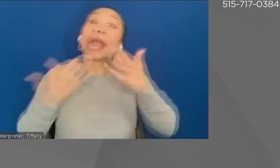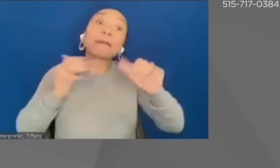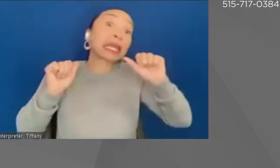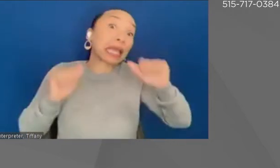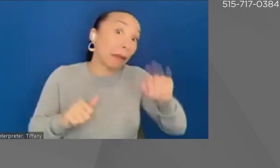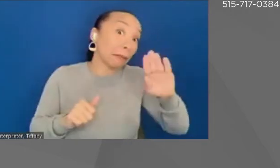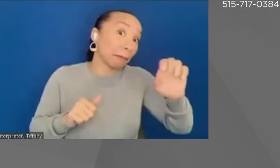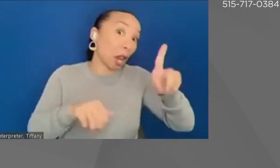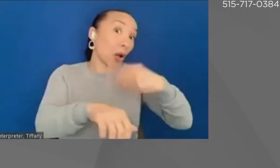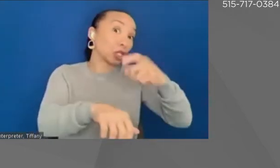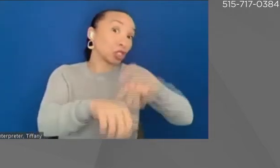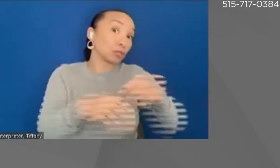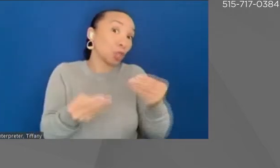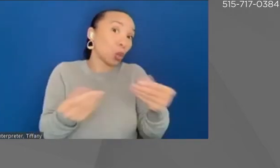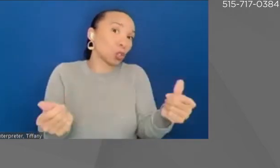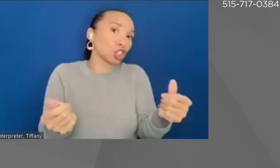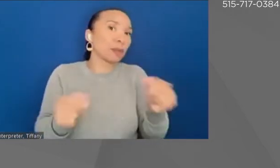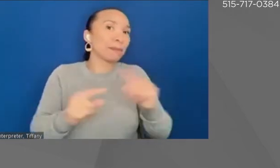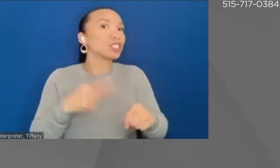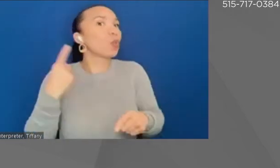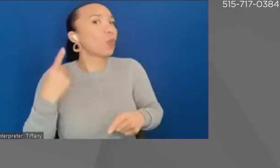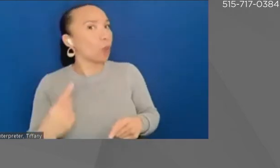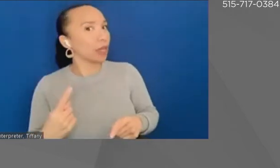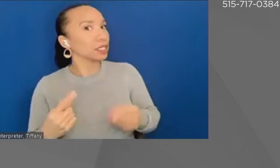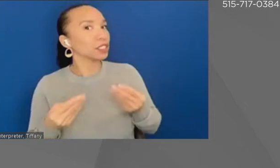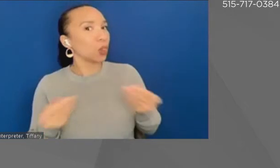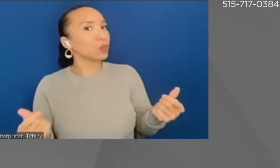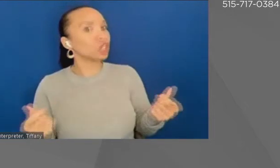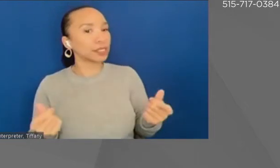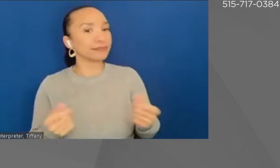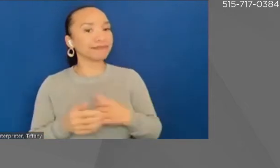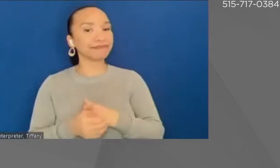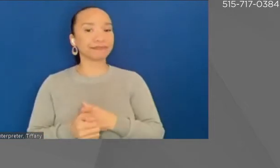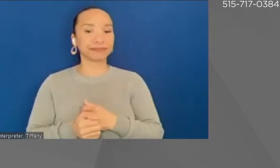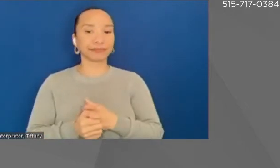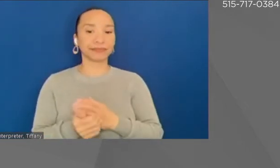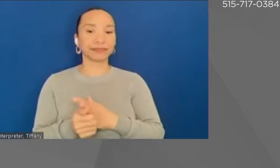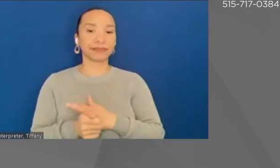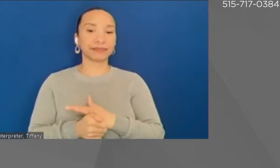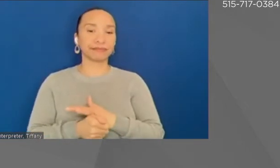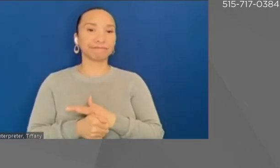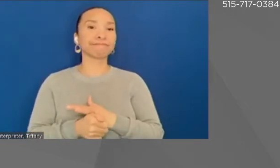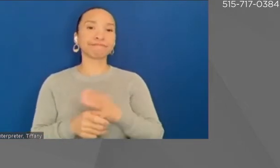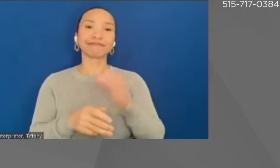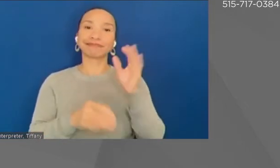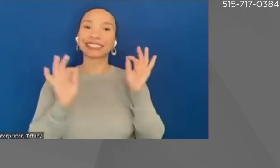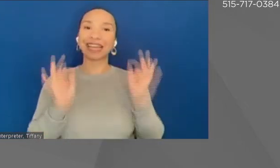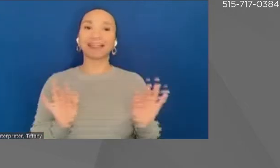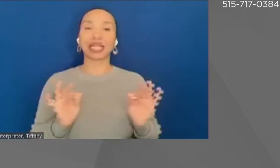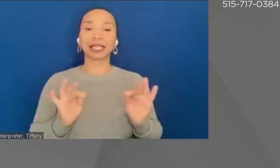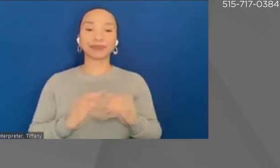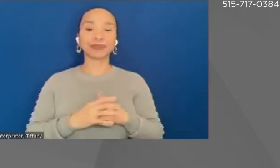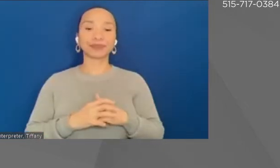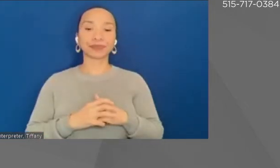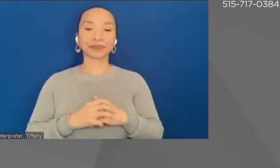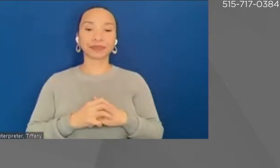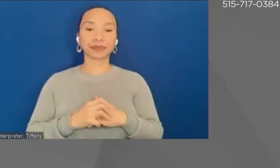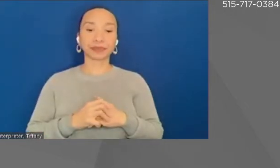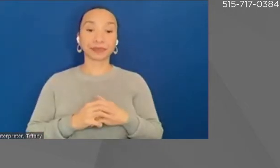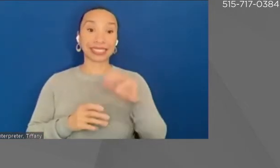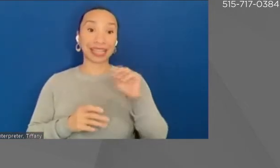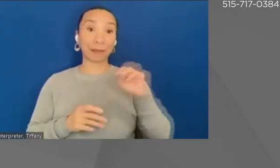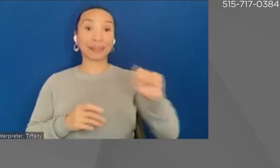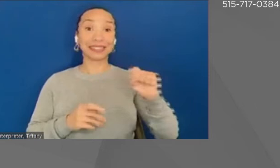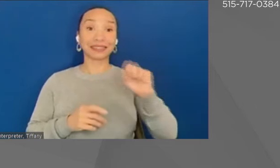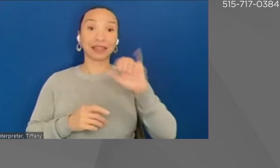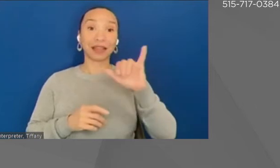it's one solution. Yeah, definitely. One avenue towards that. Ms. Yoder, why don't we go to you? I feel